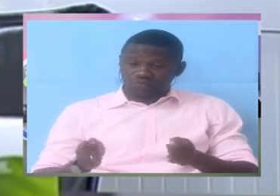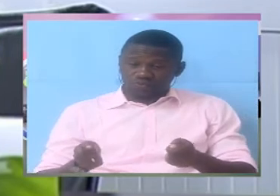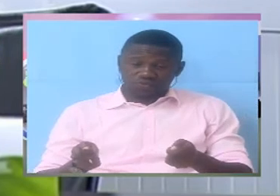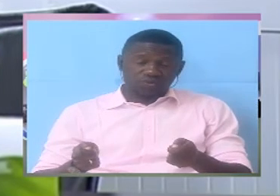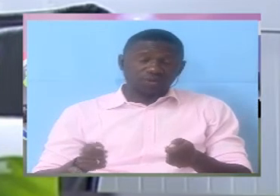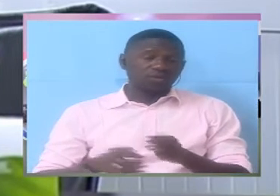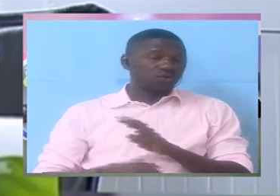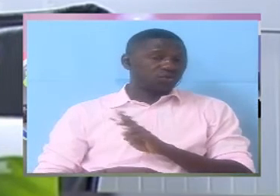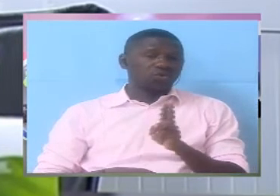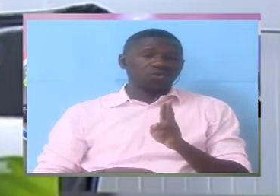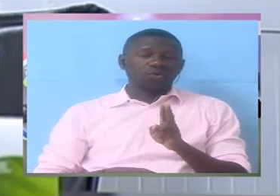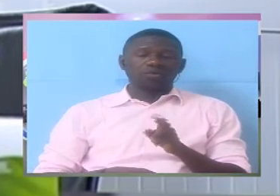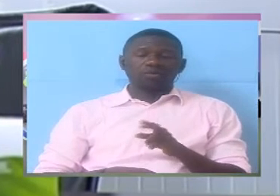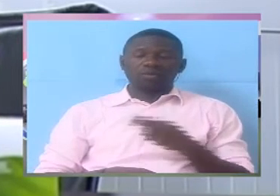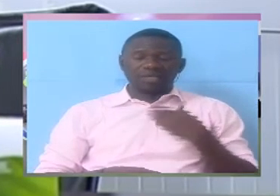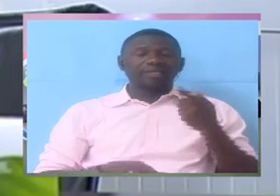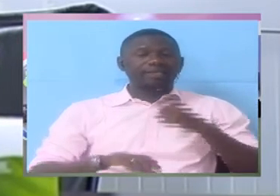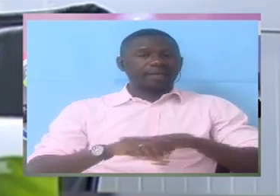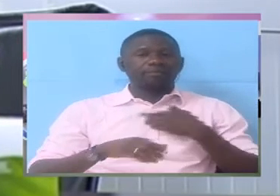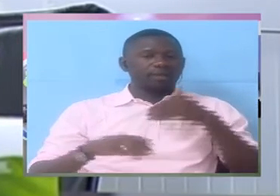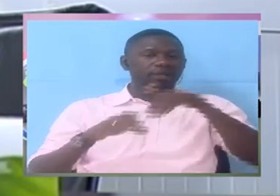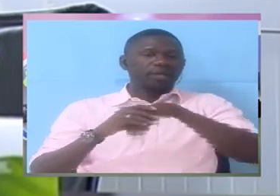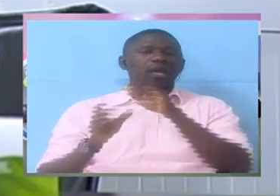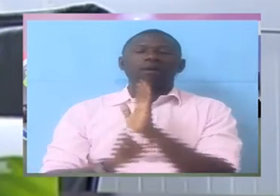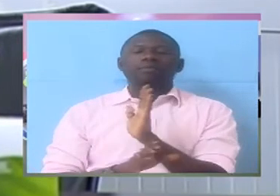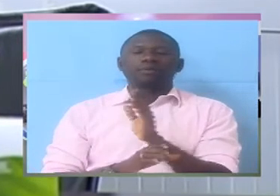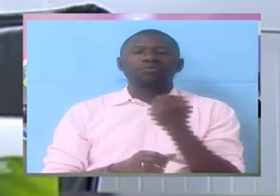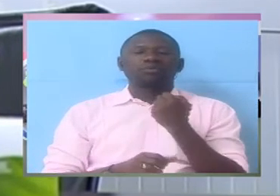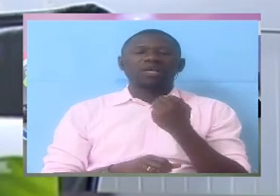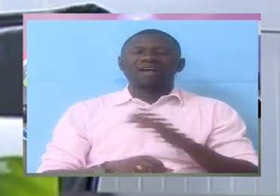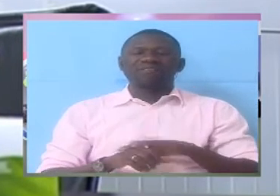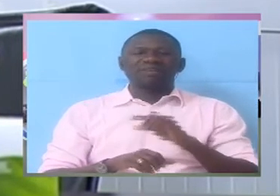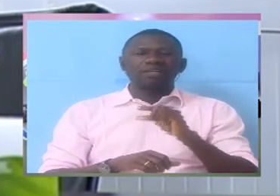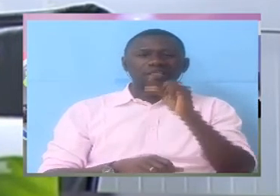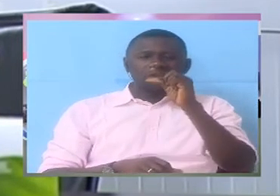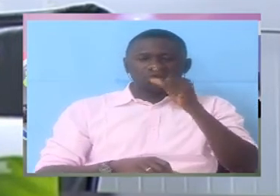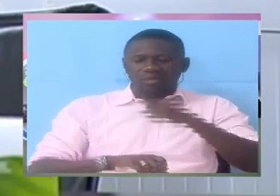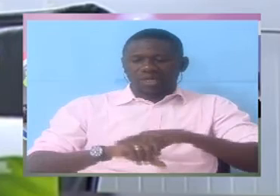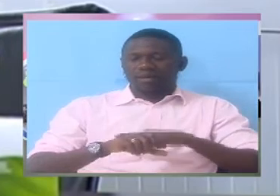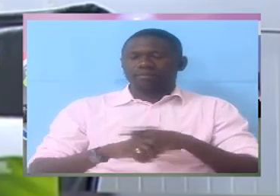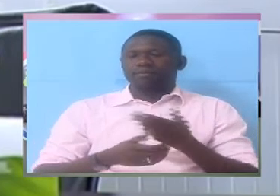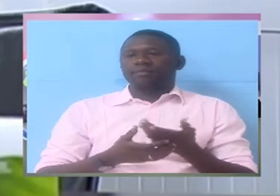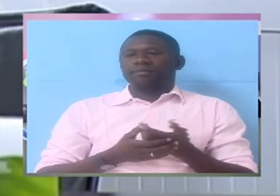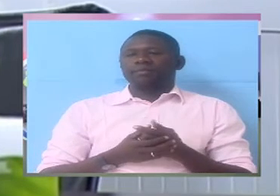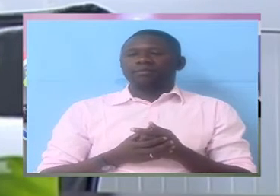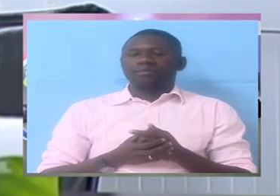torture. I wasn't there at the time because I had very little time.